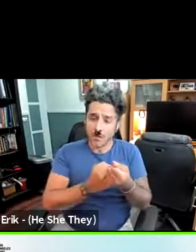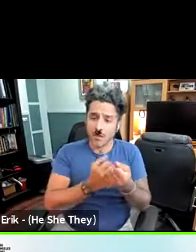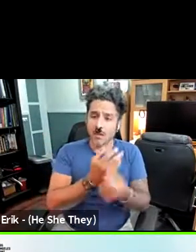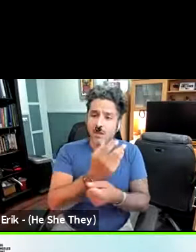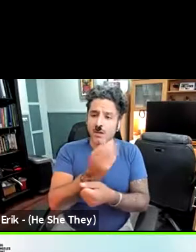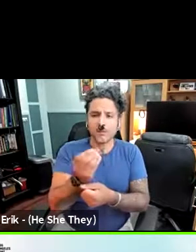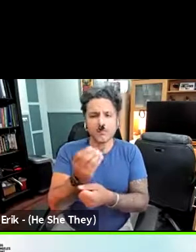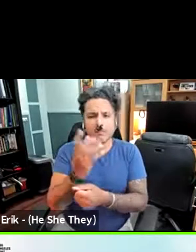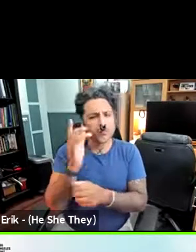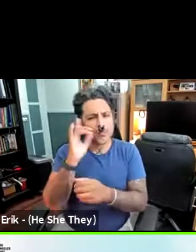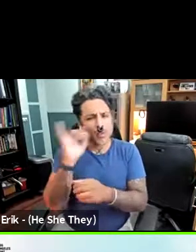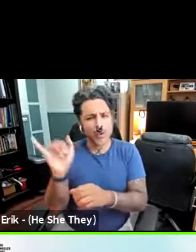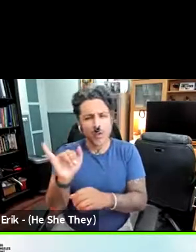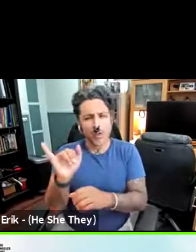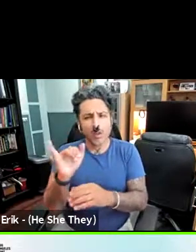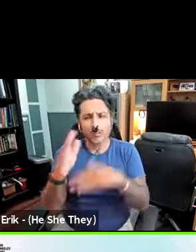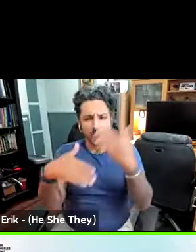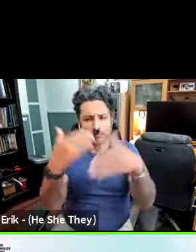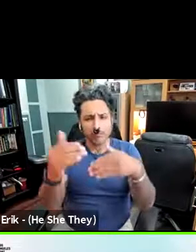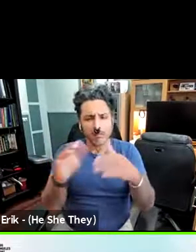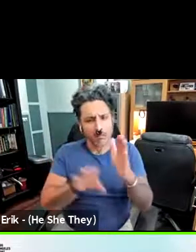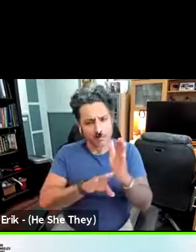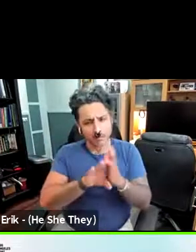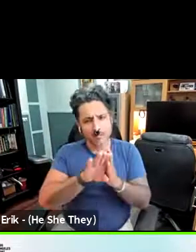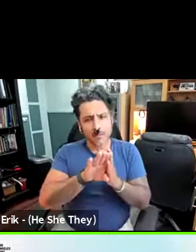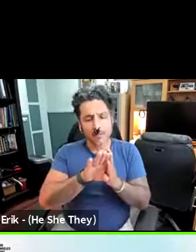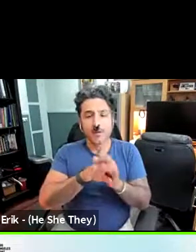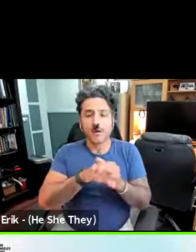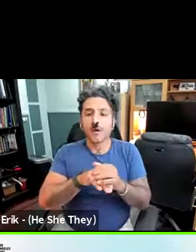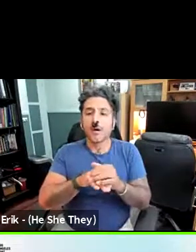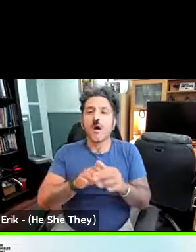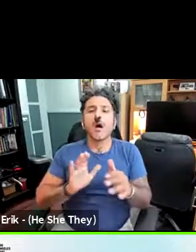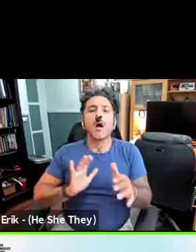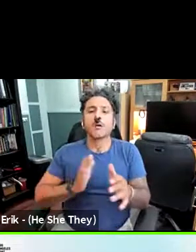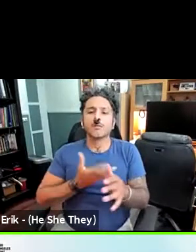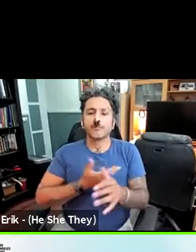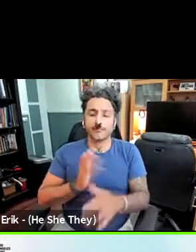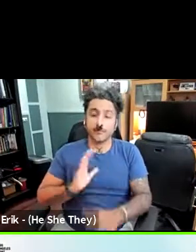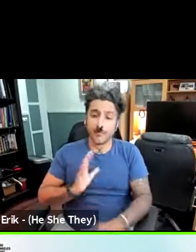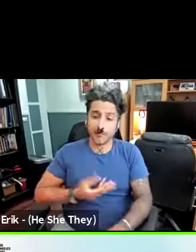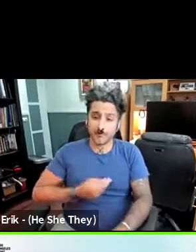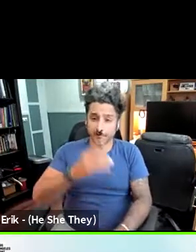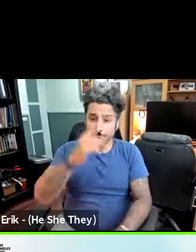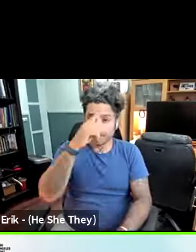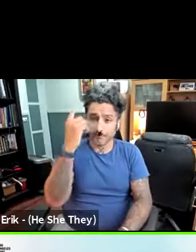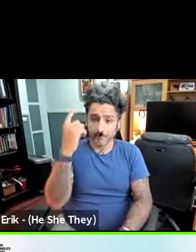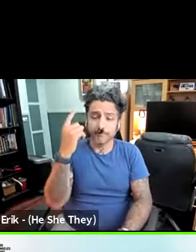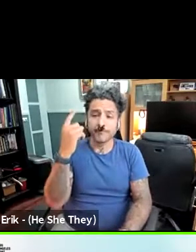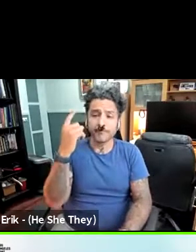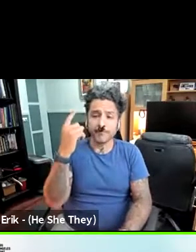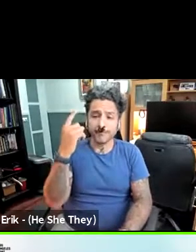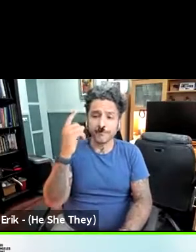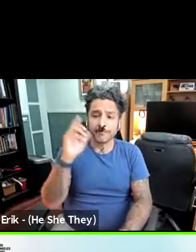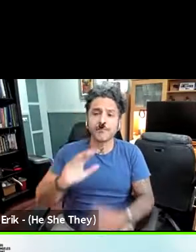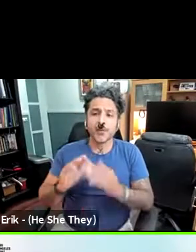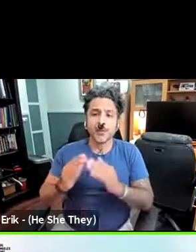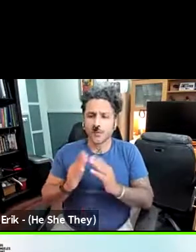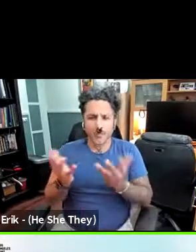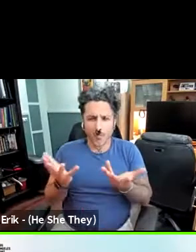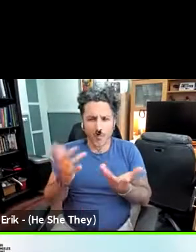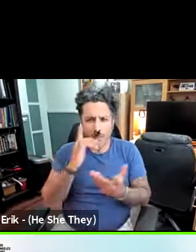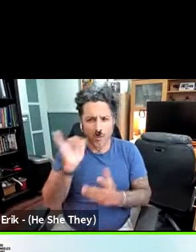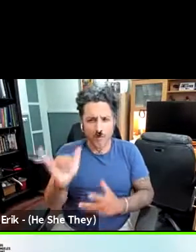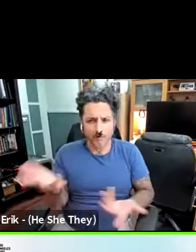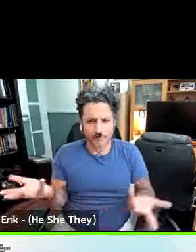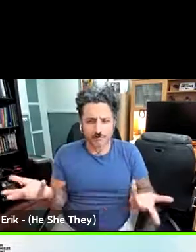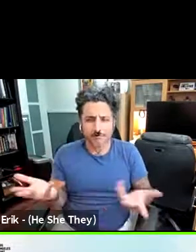future? How do you see the development of our Black trans community, our Black community? What does it look like for you